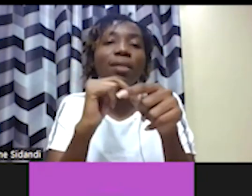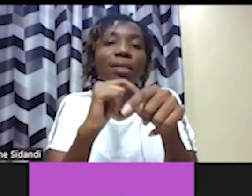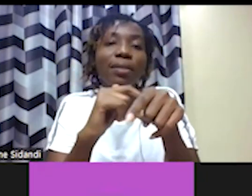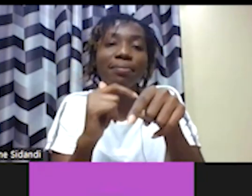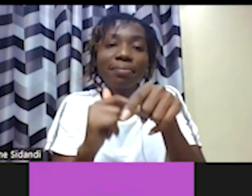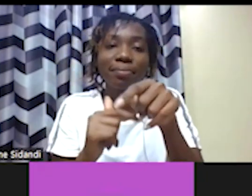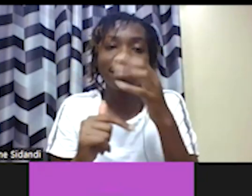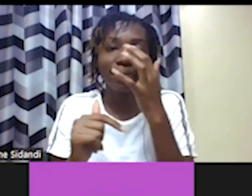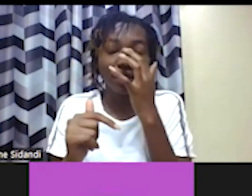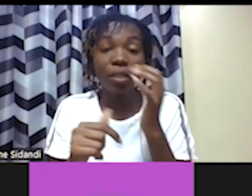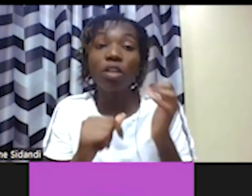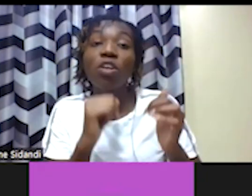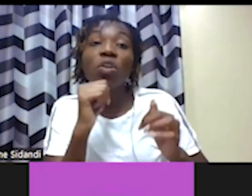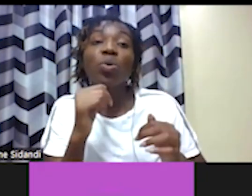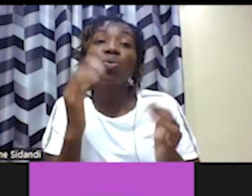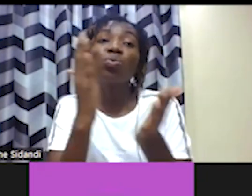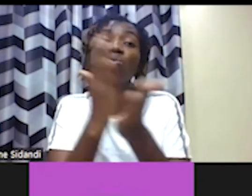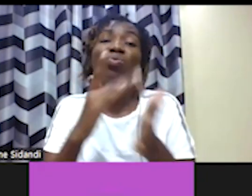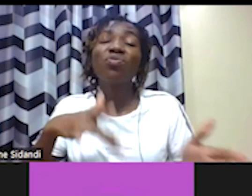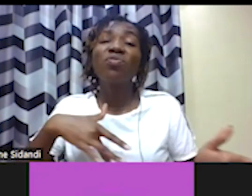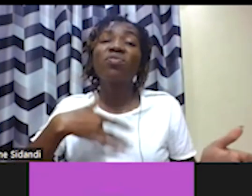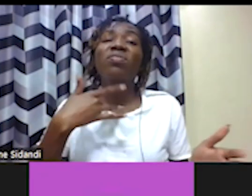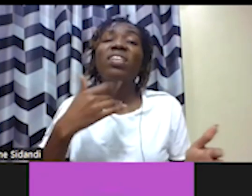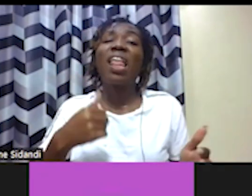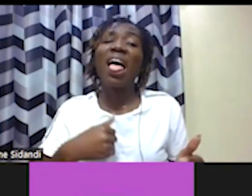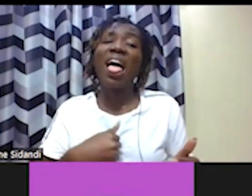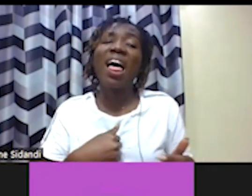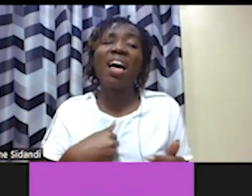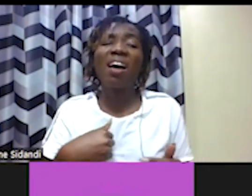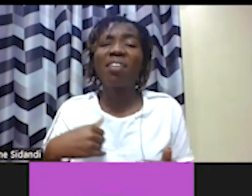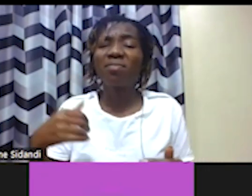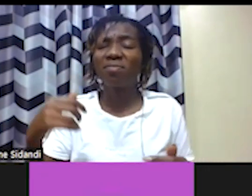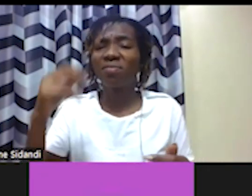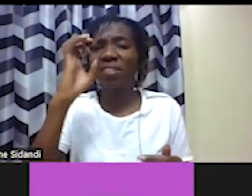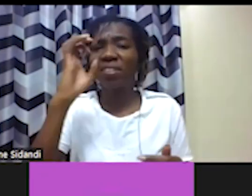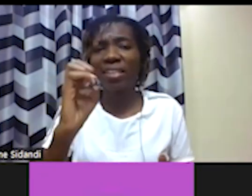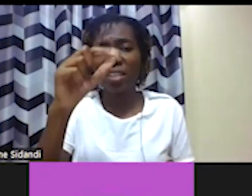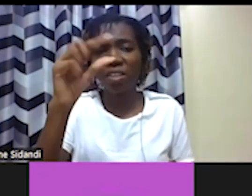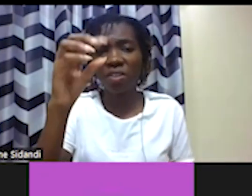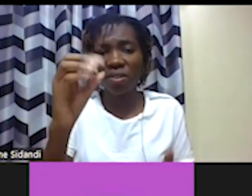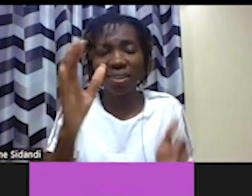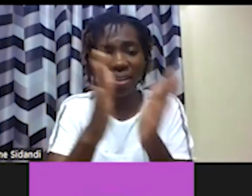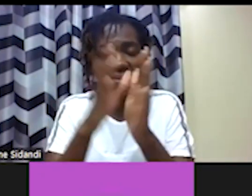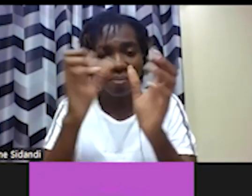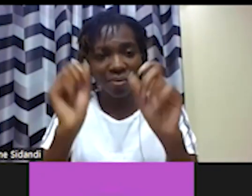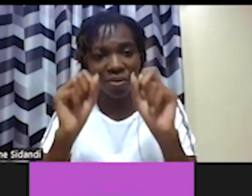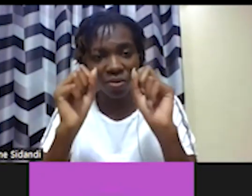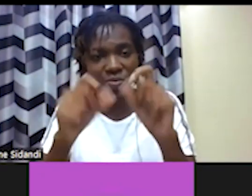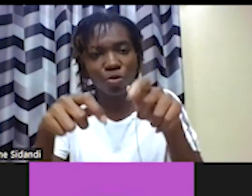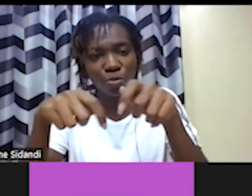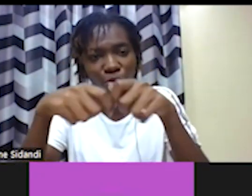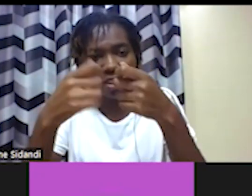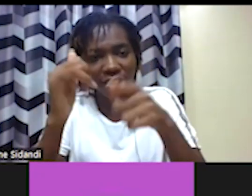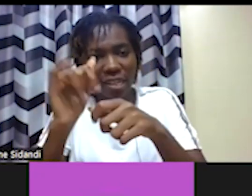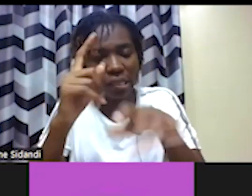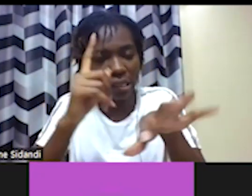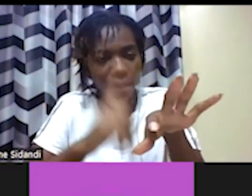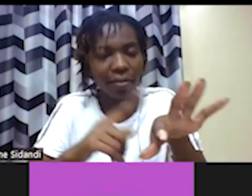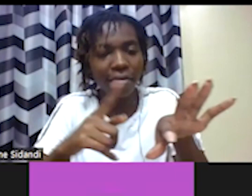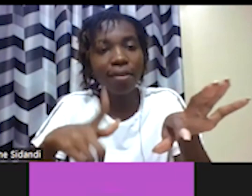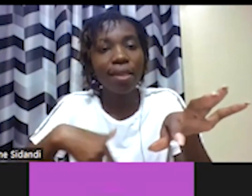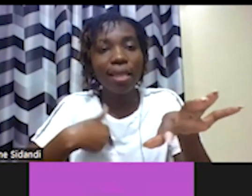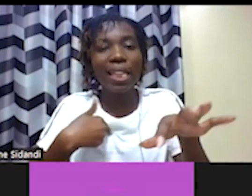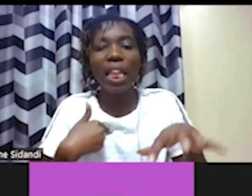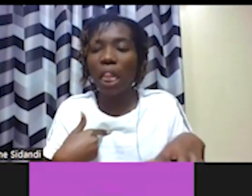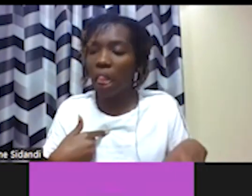they don't really feel, because they have an ego and you can easily destroy them once they feel I